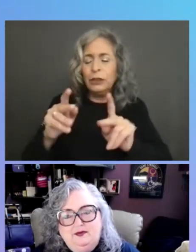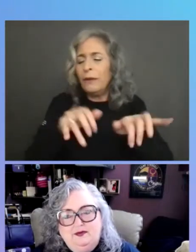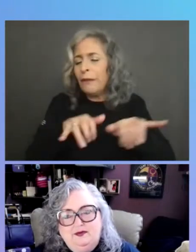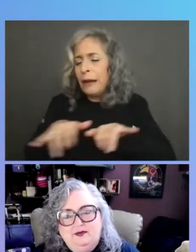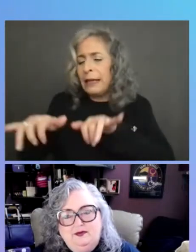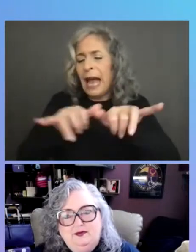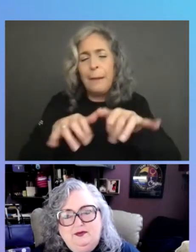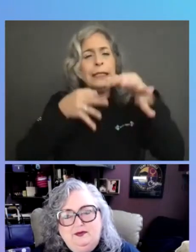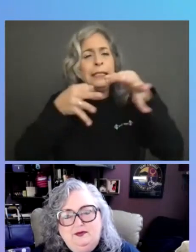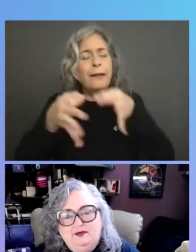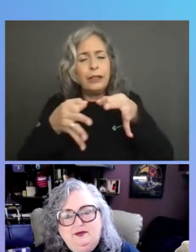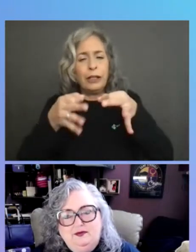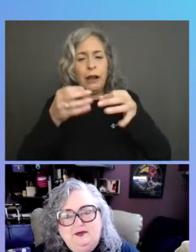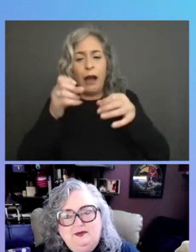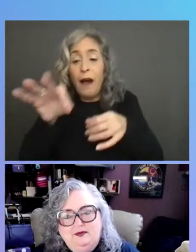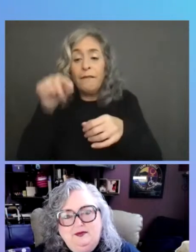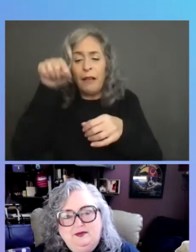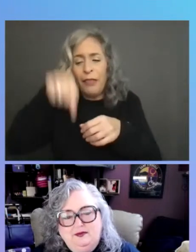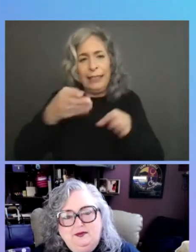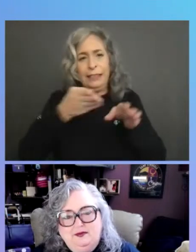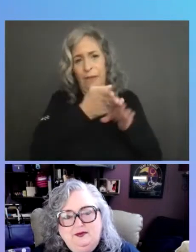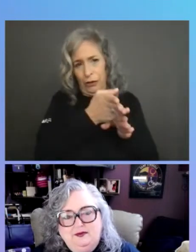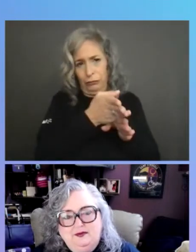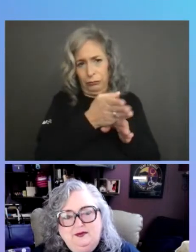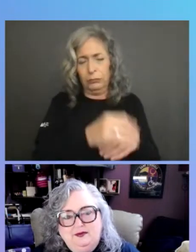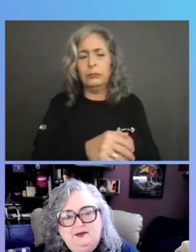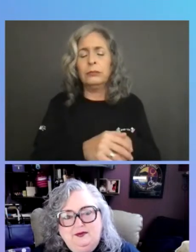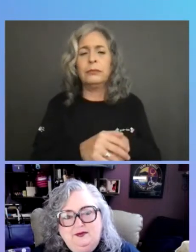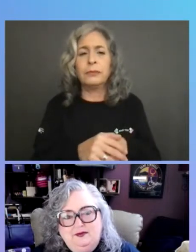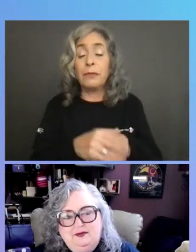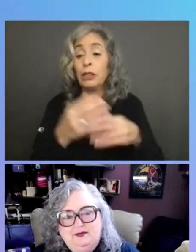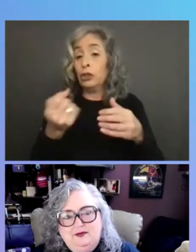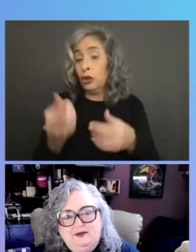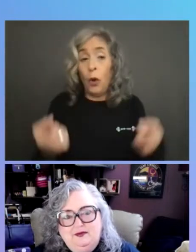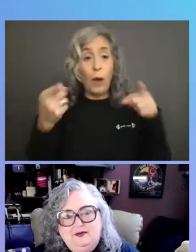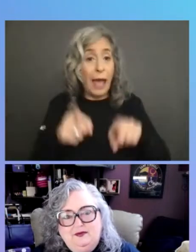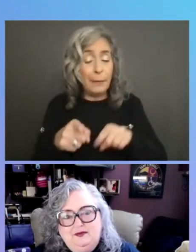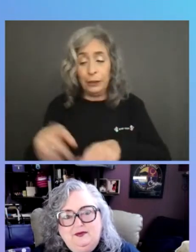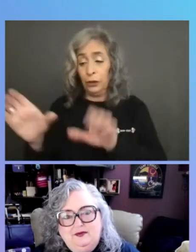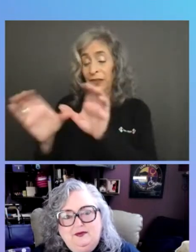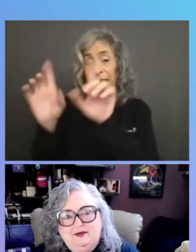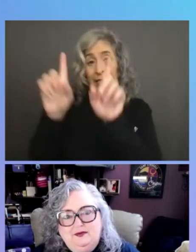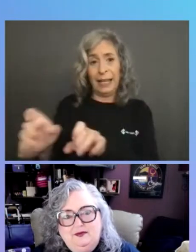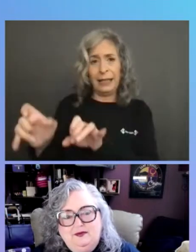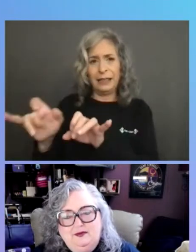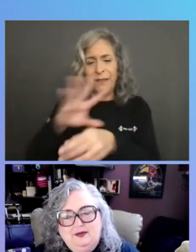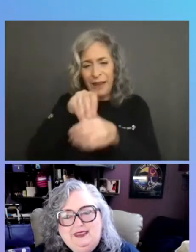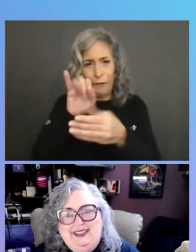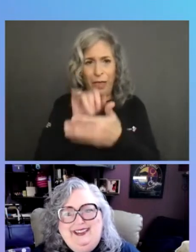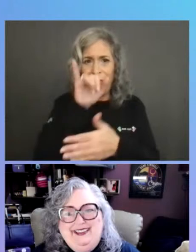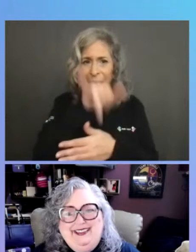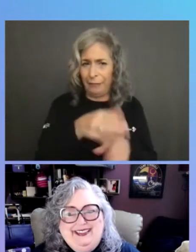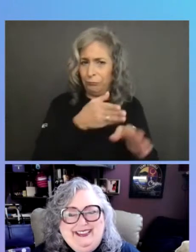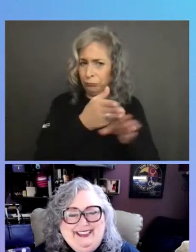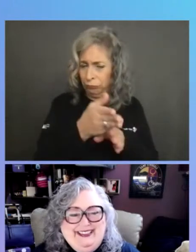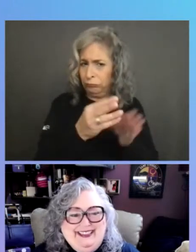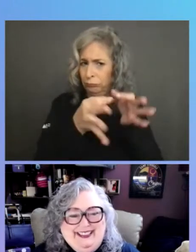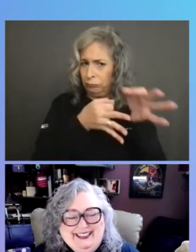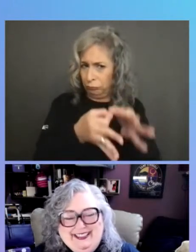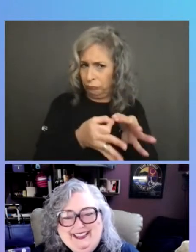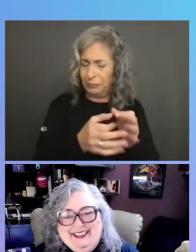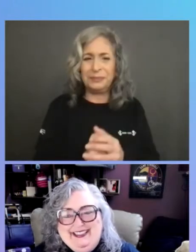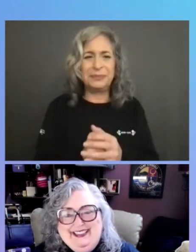what the field even means. And the certification exams are part of that. So with that bit